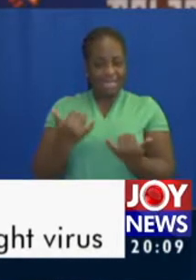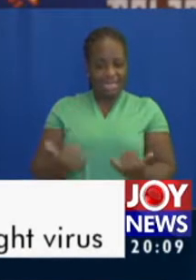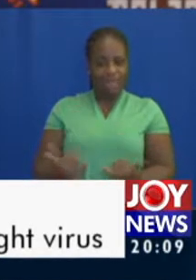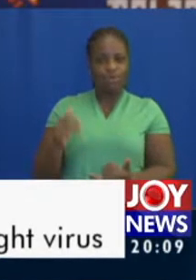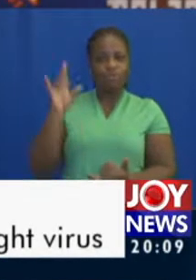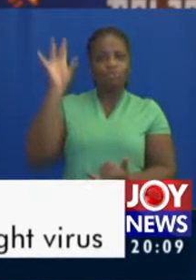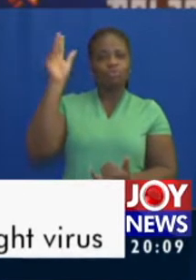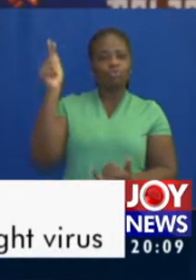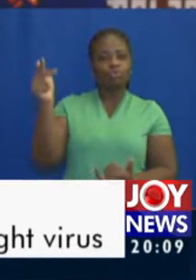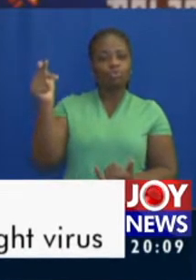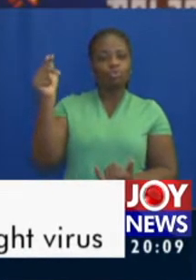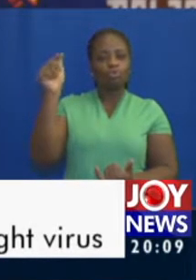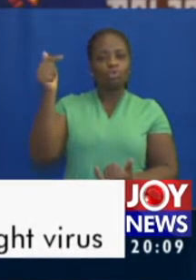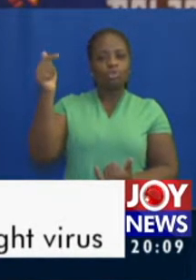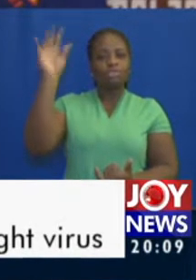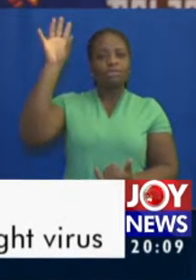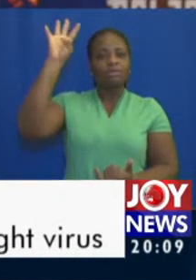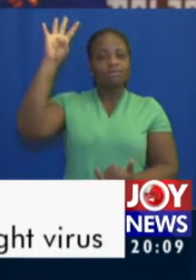427,121 tests.